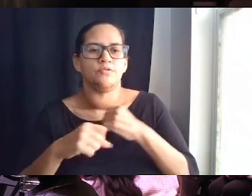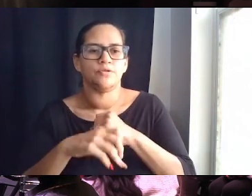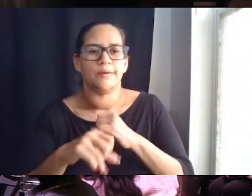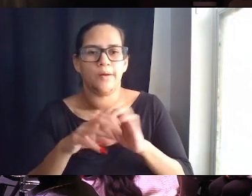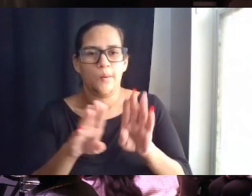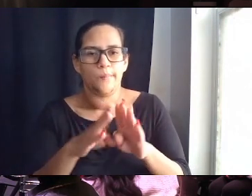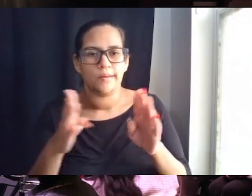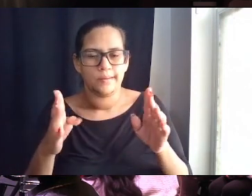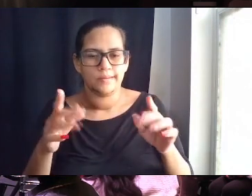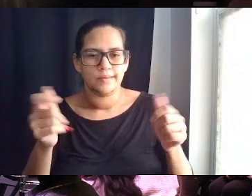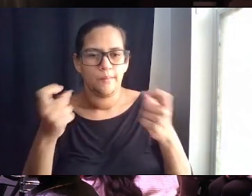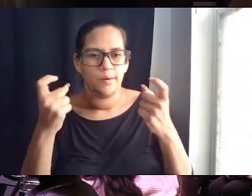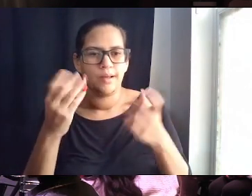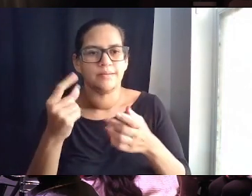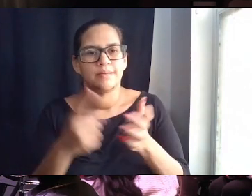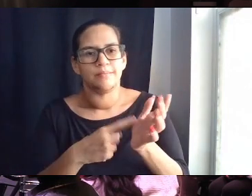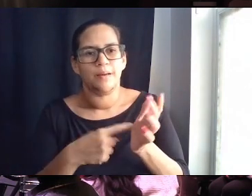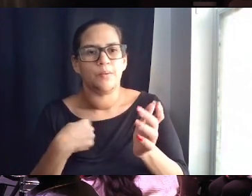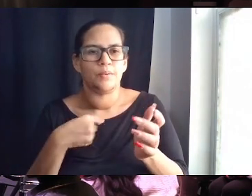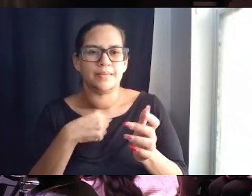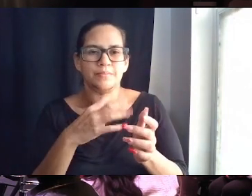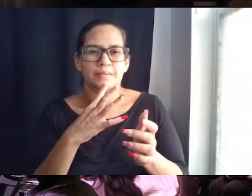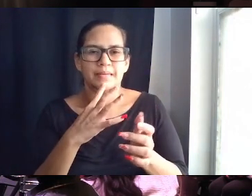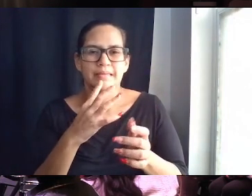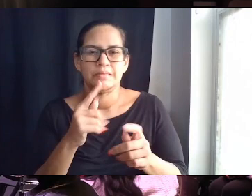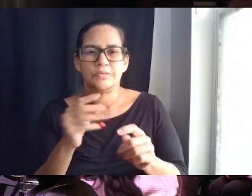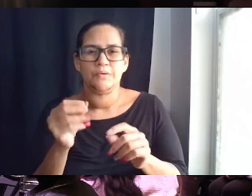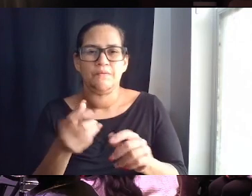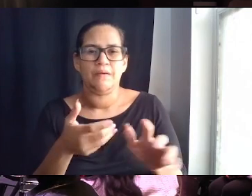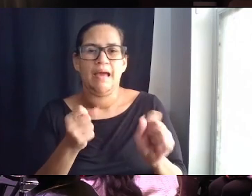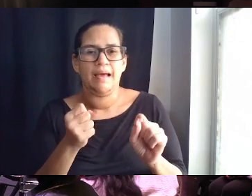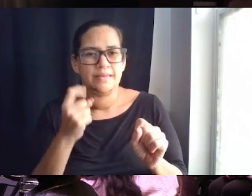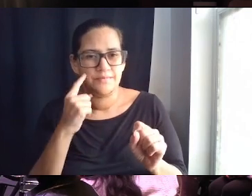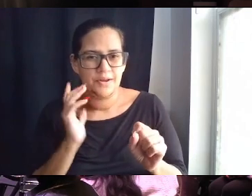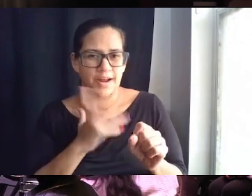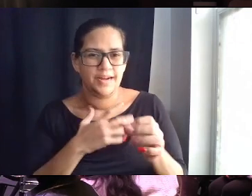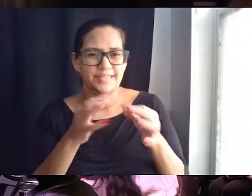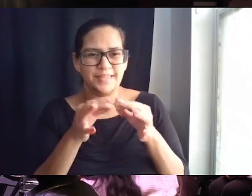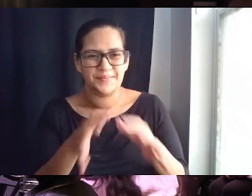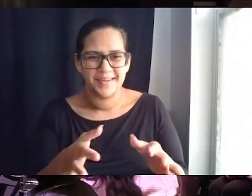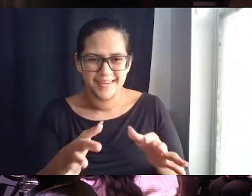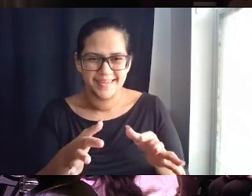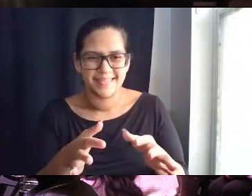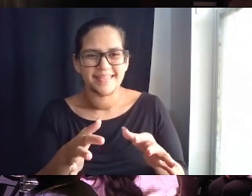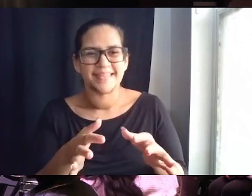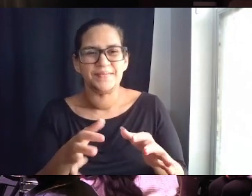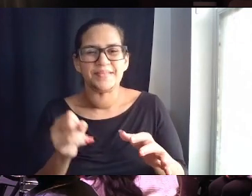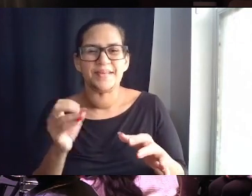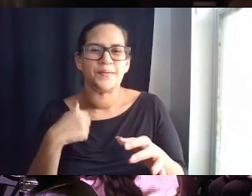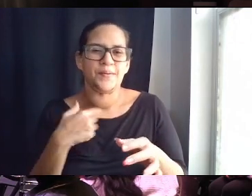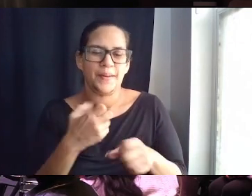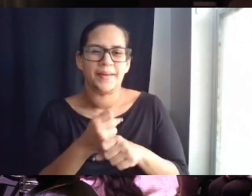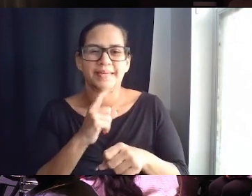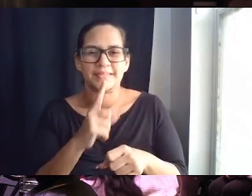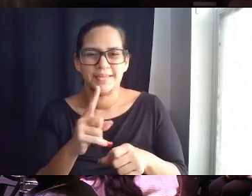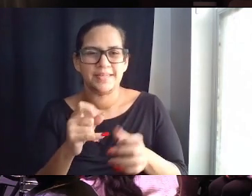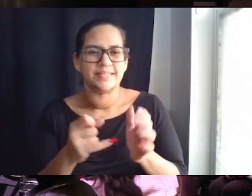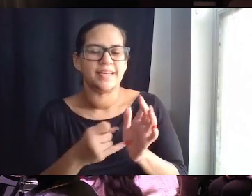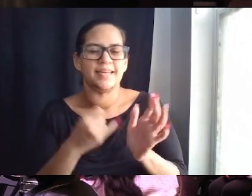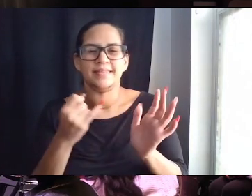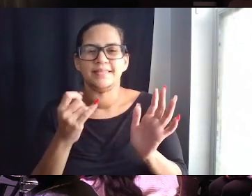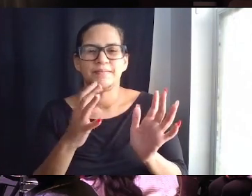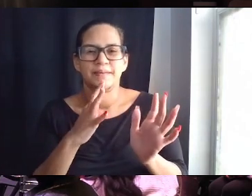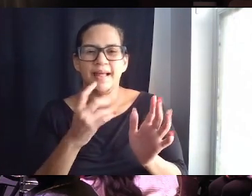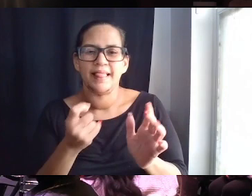sometimes we're speaking a little bit too fast for our interpreters, so we want to make sure to just speak a little bit slower so